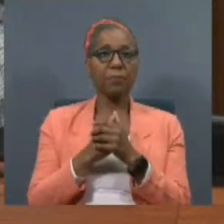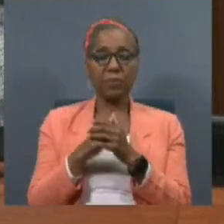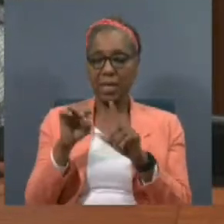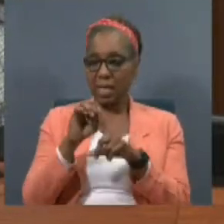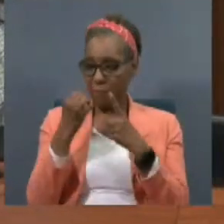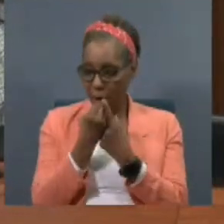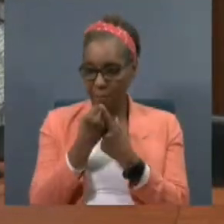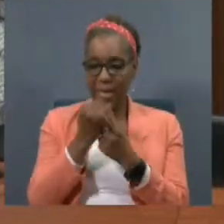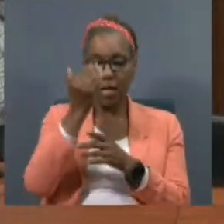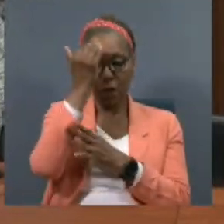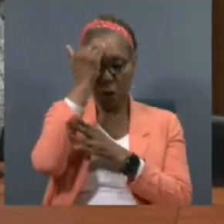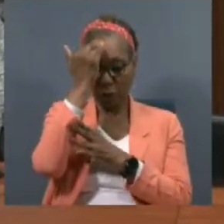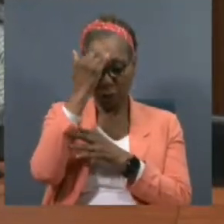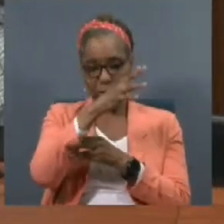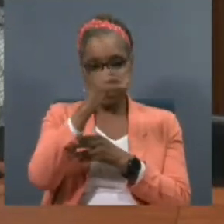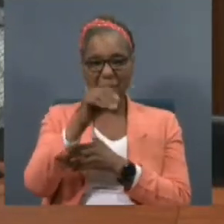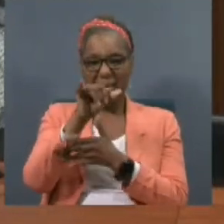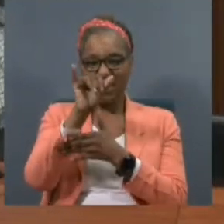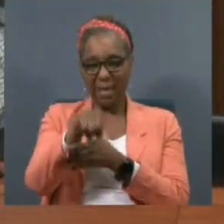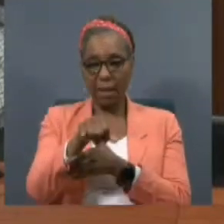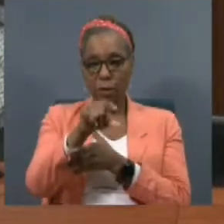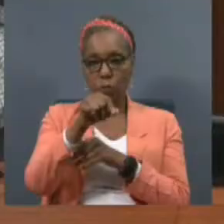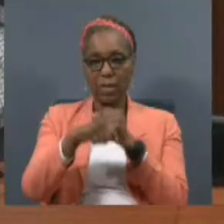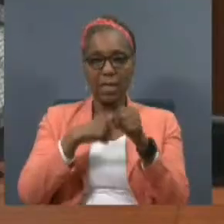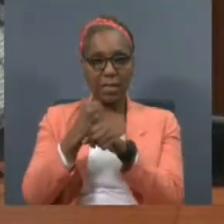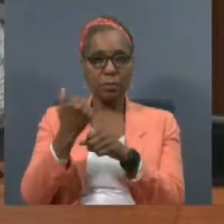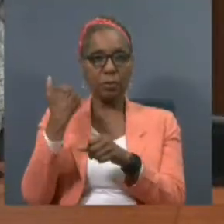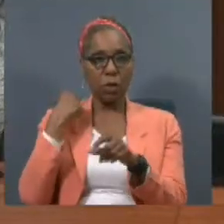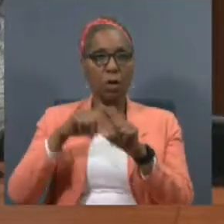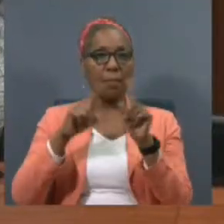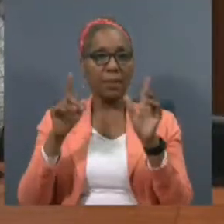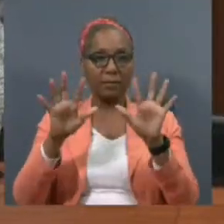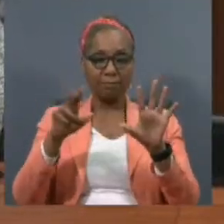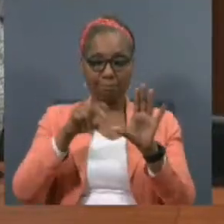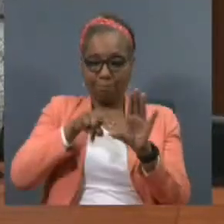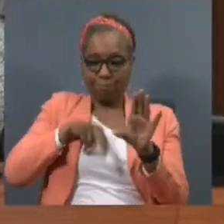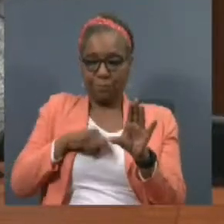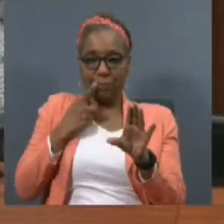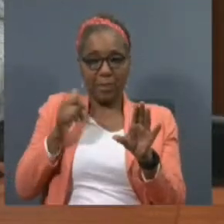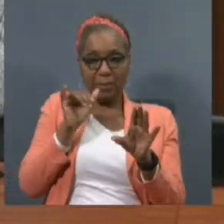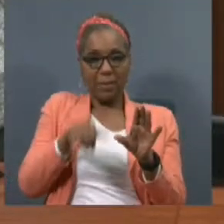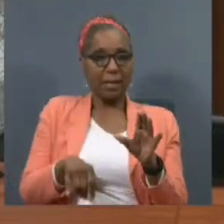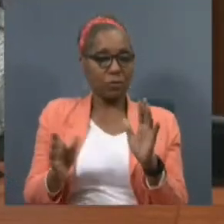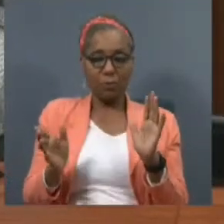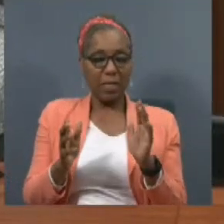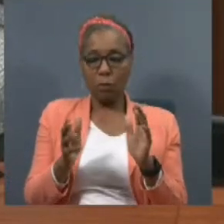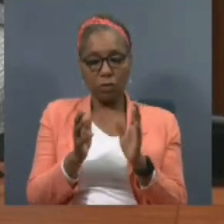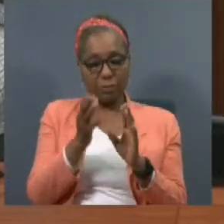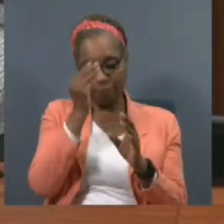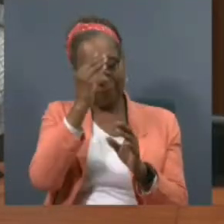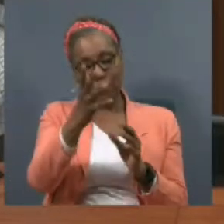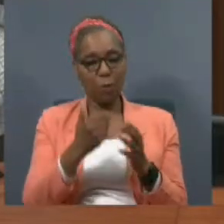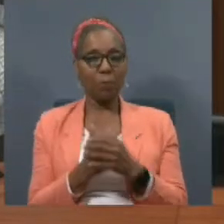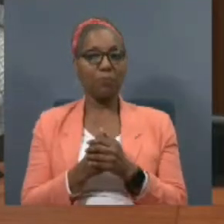companies out there. But it was like 20 years ago. So I'm not going to recuse on that, based on that, just full disclosure.